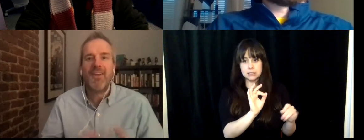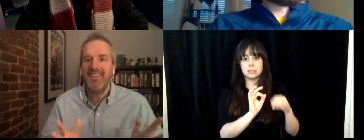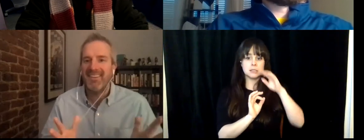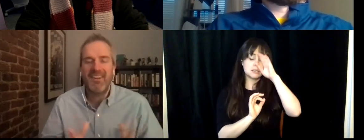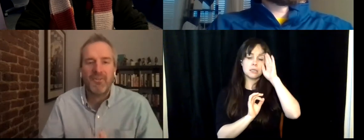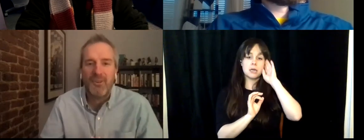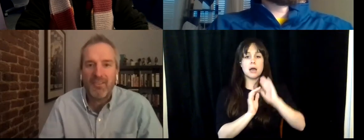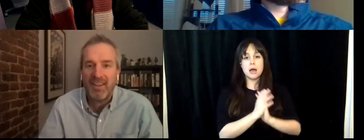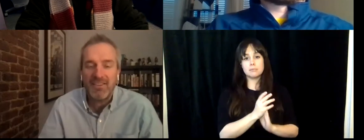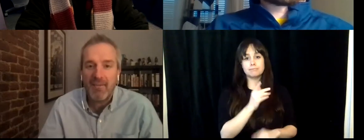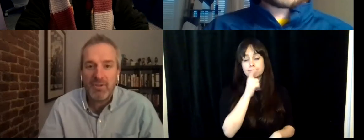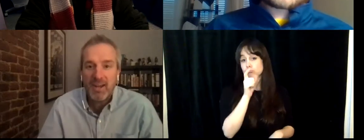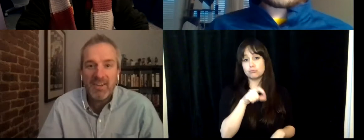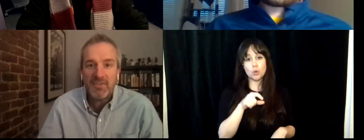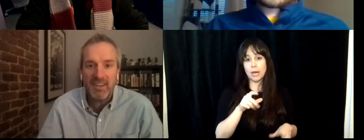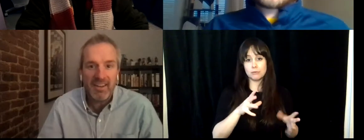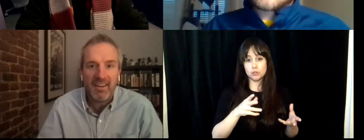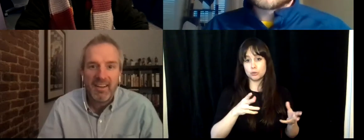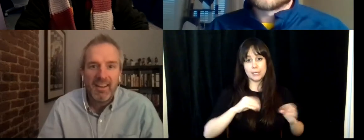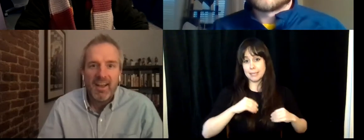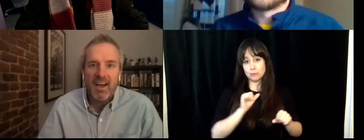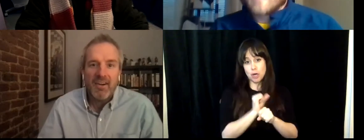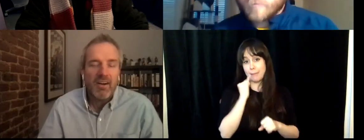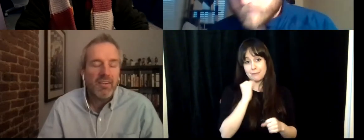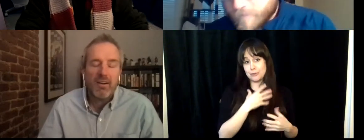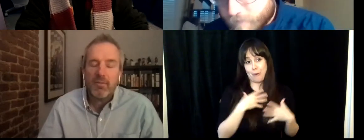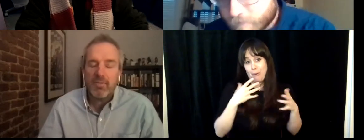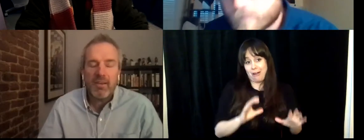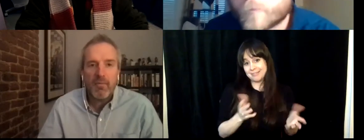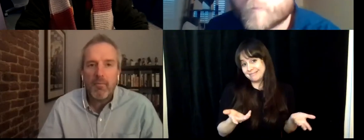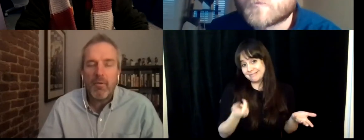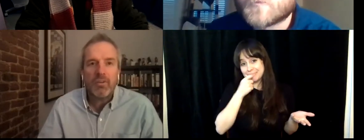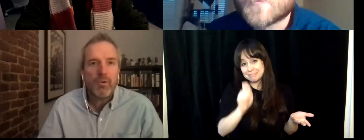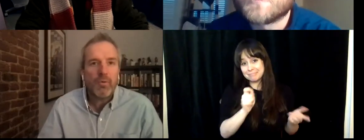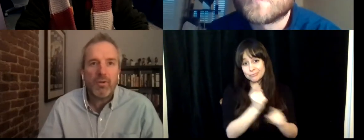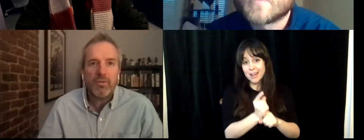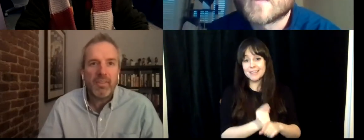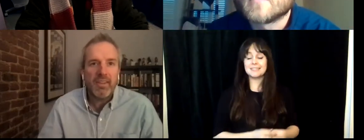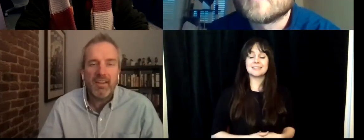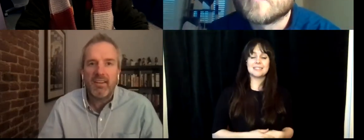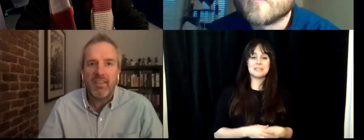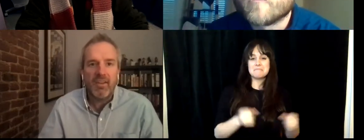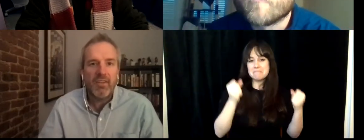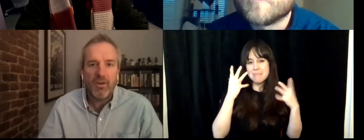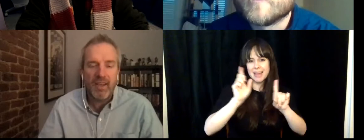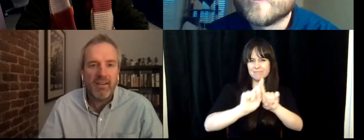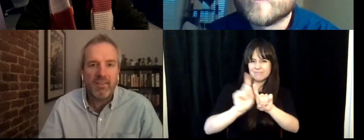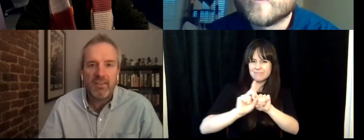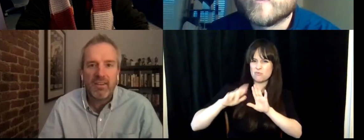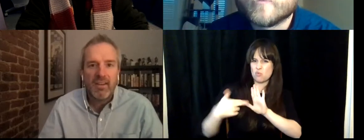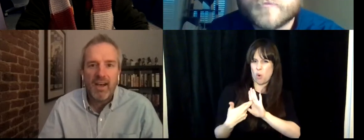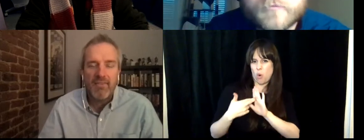have to, you don't have to take a job that you're not interested in. There are multiple roles within the